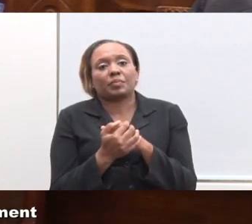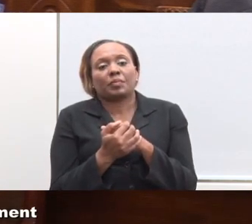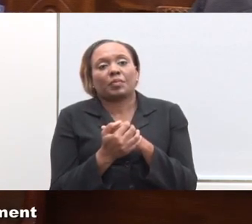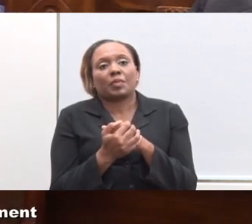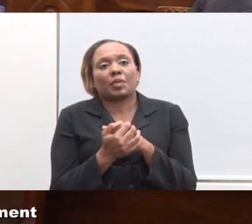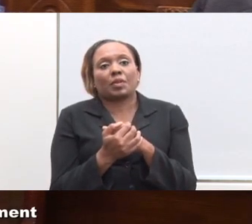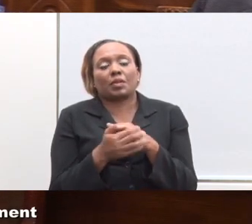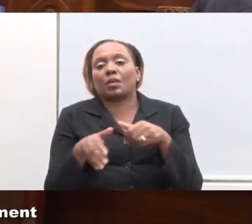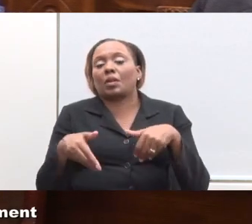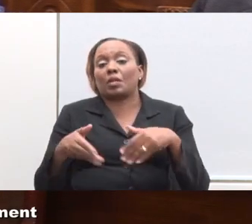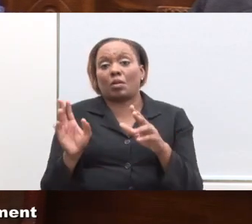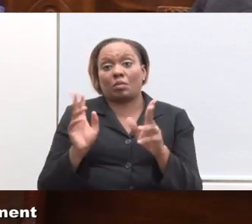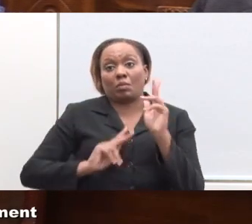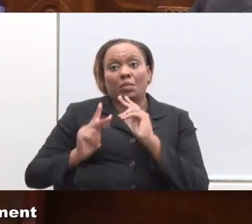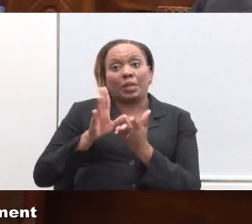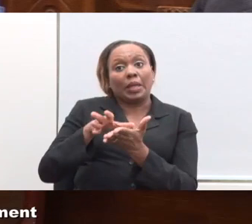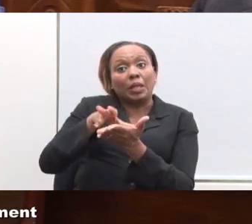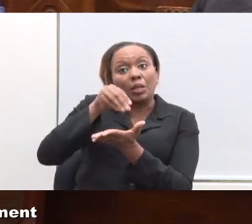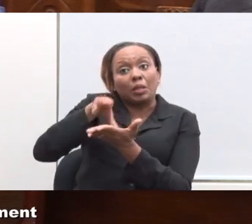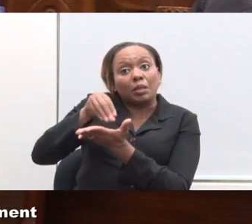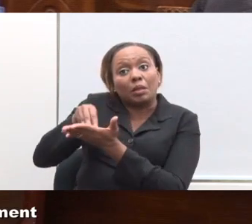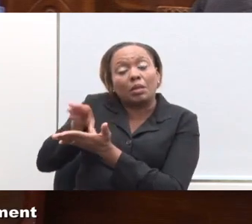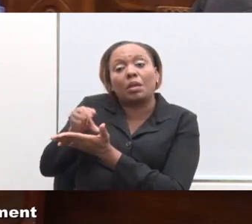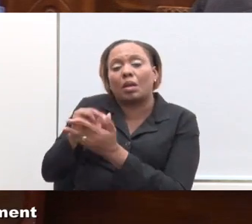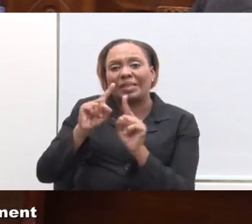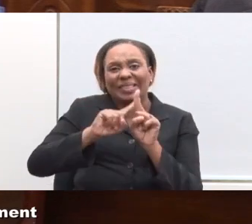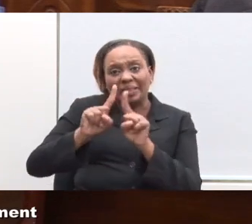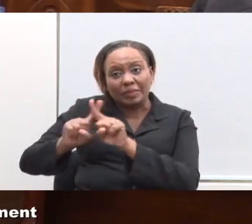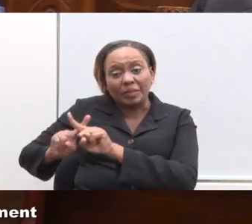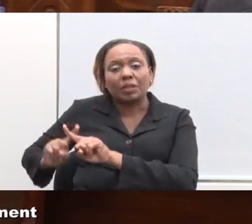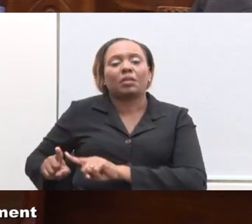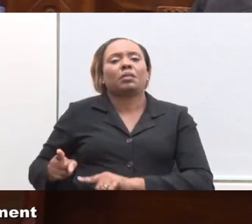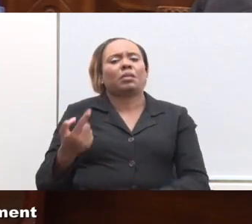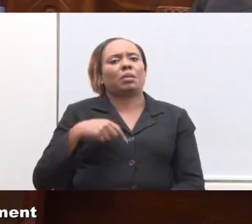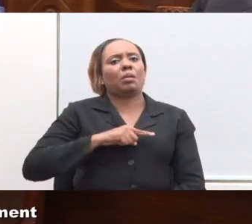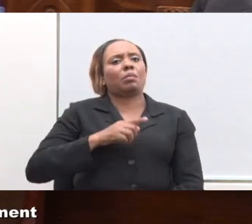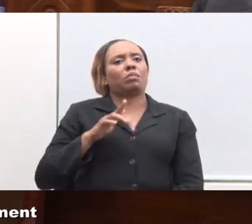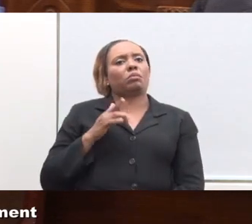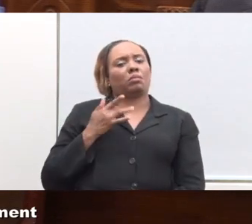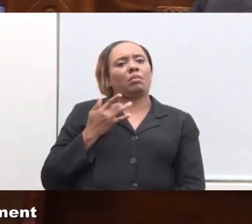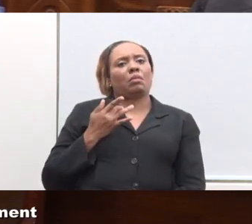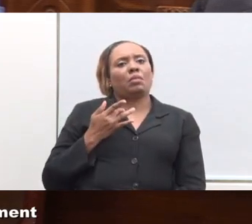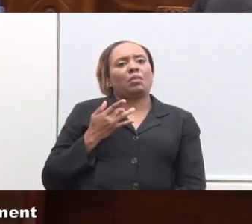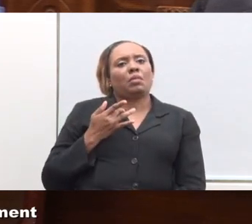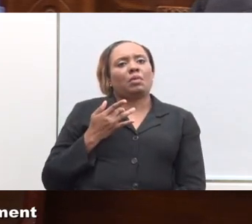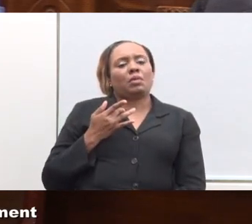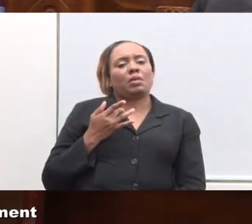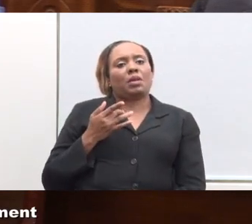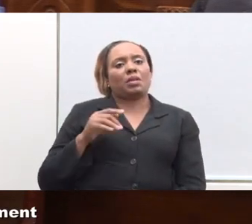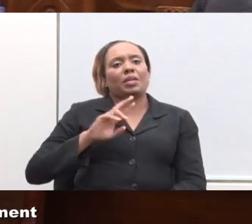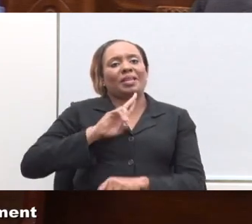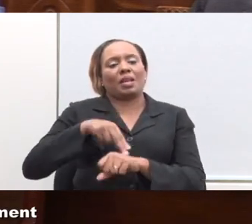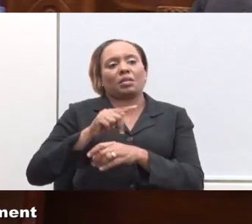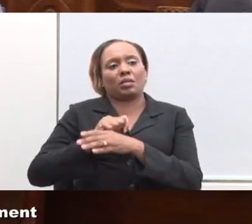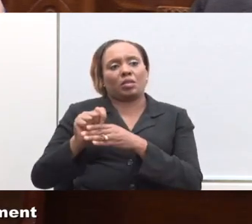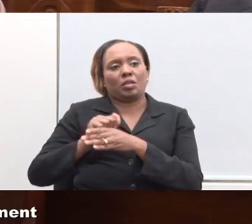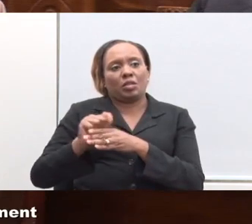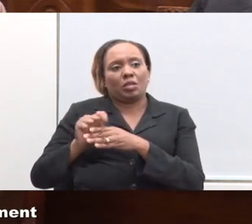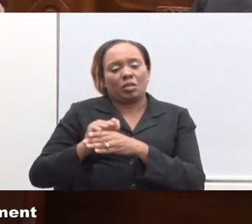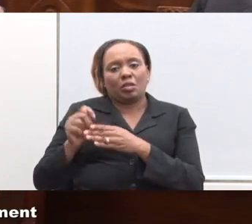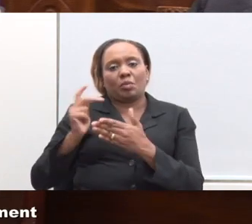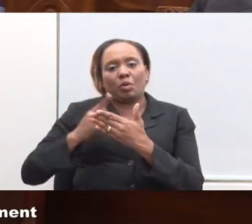learn. We believe that the National Training Initiative can use the same digital framework, and therefore some of